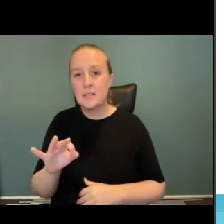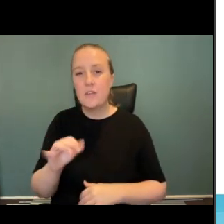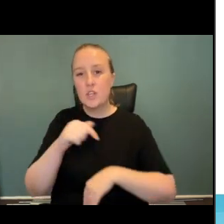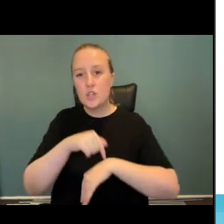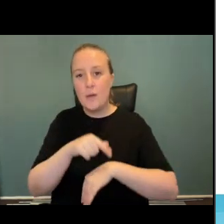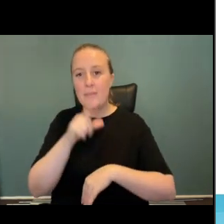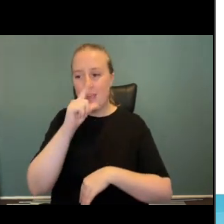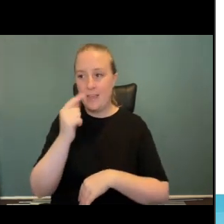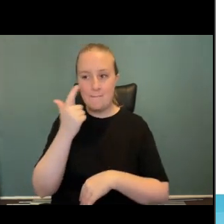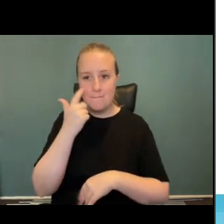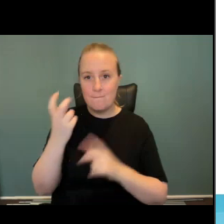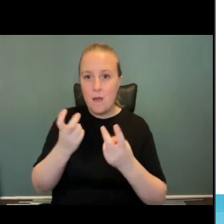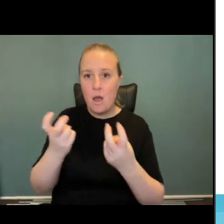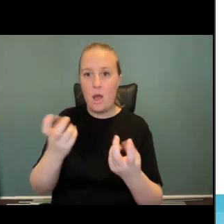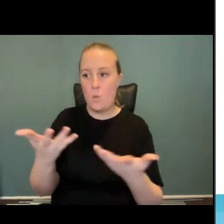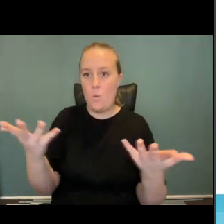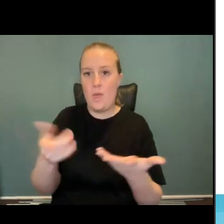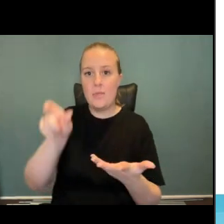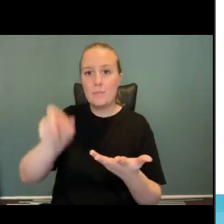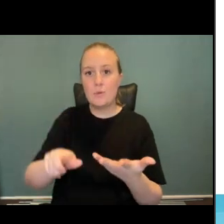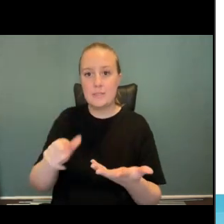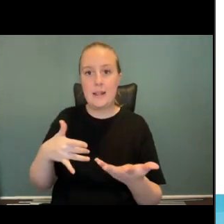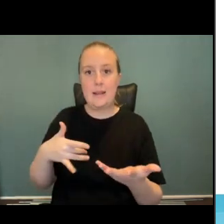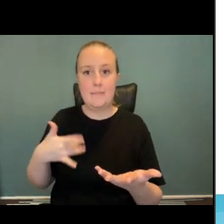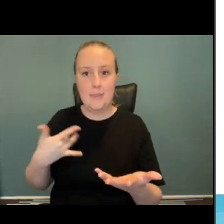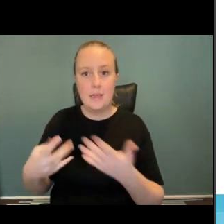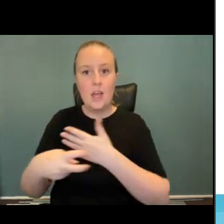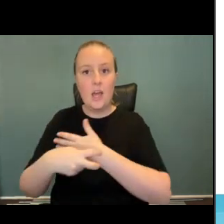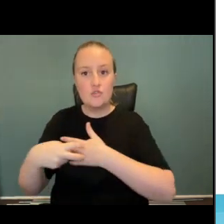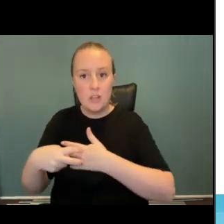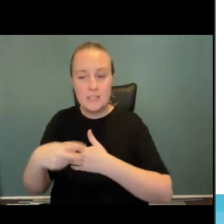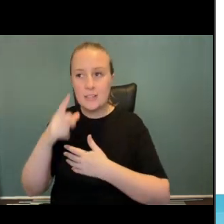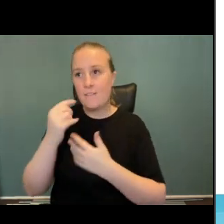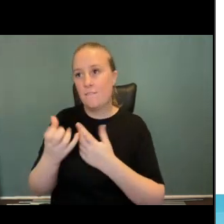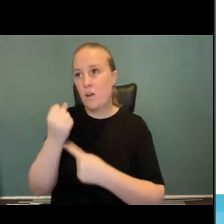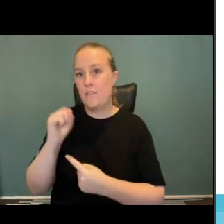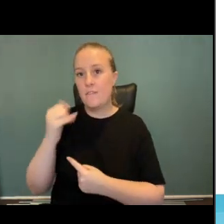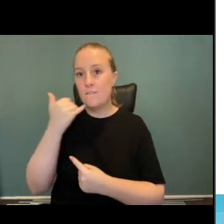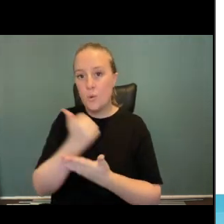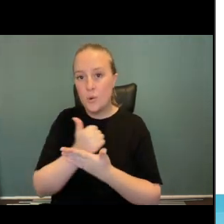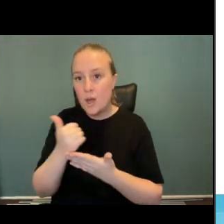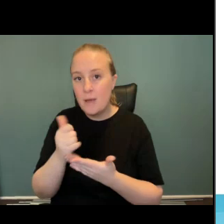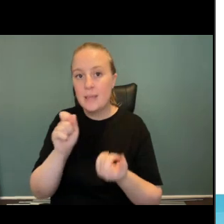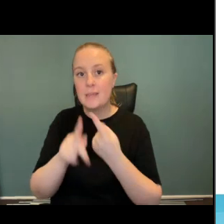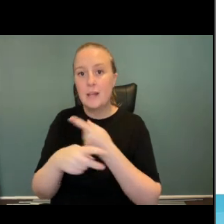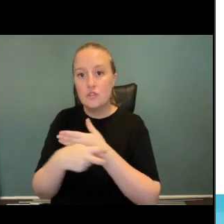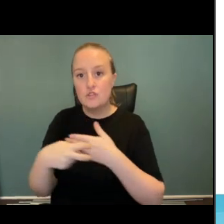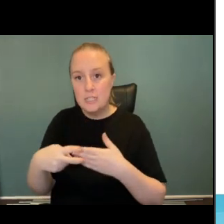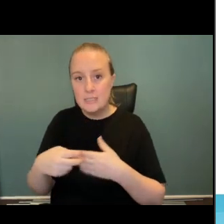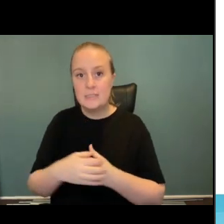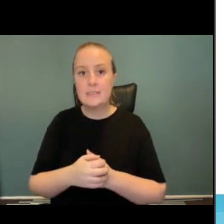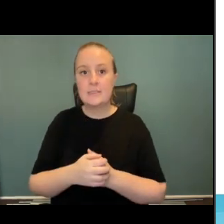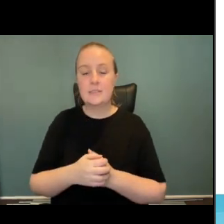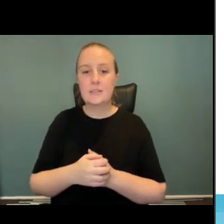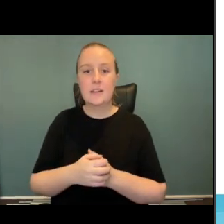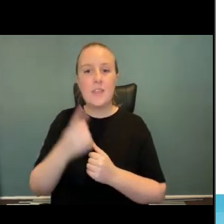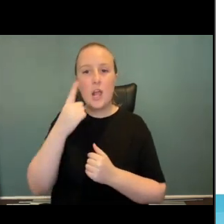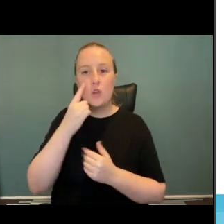resides, and often discover phone numbers, email addresses. They go through things like